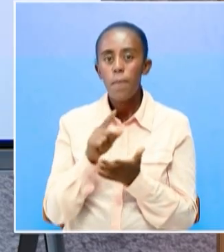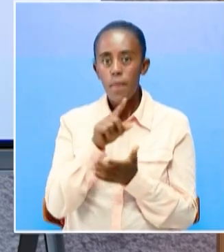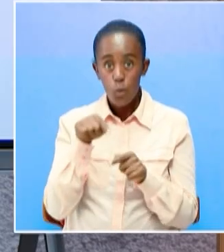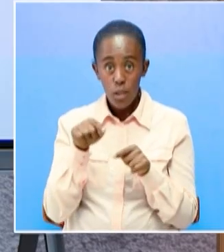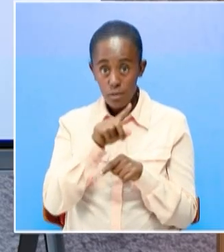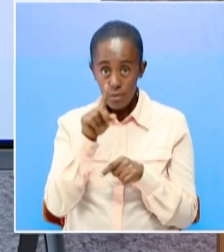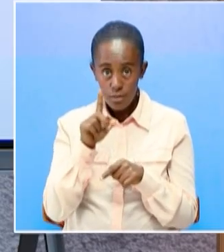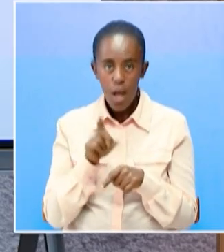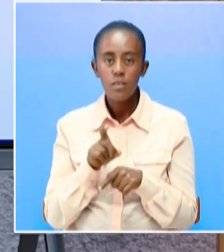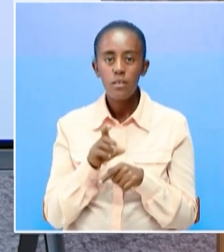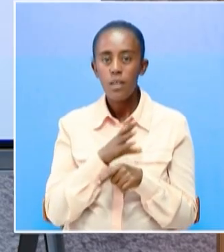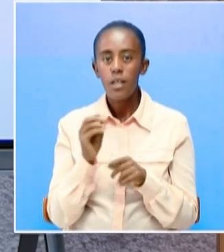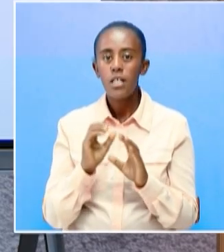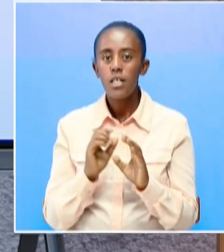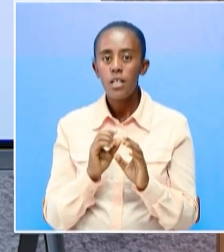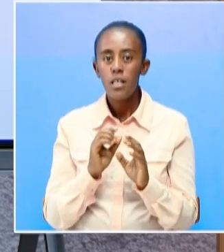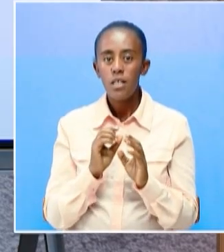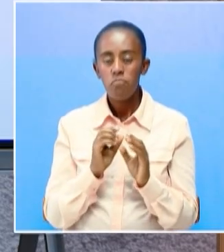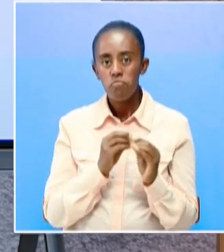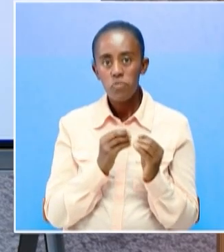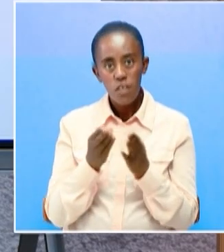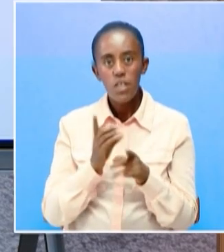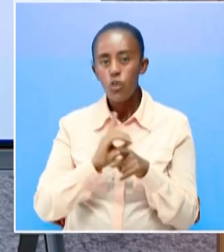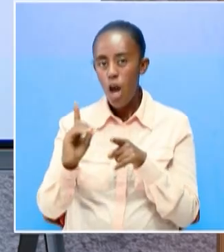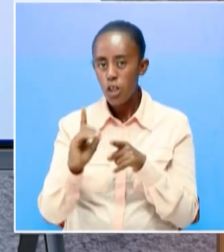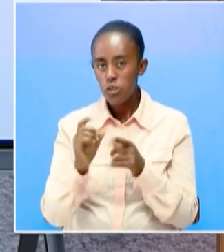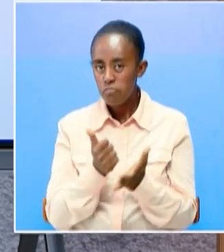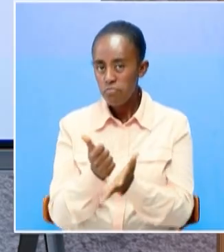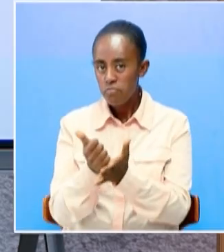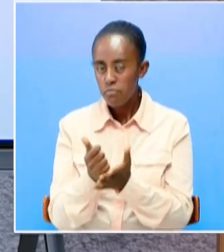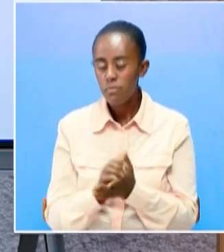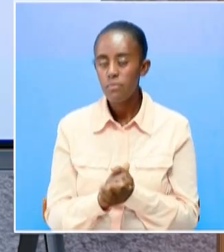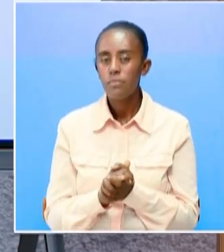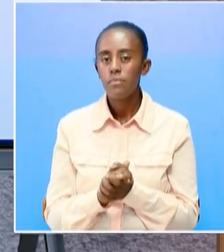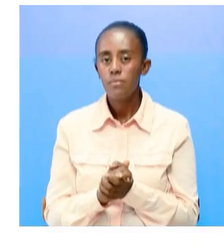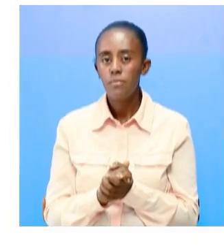for and giving direction. Please be with me.